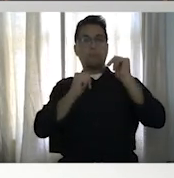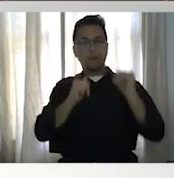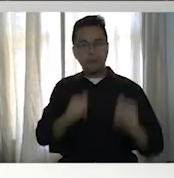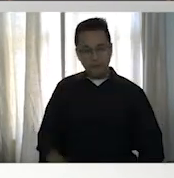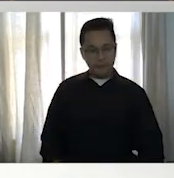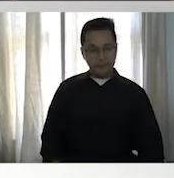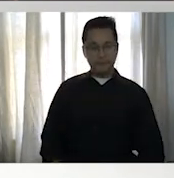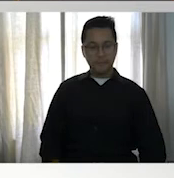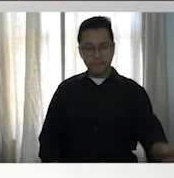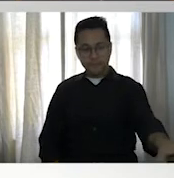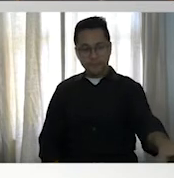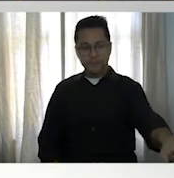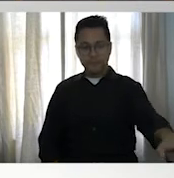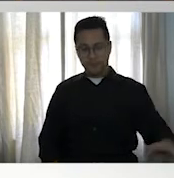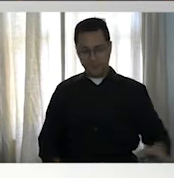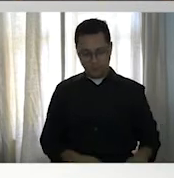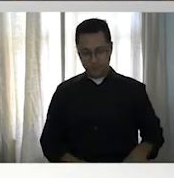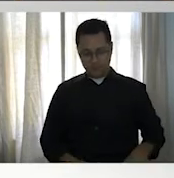my notes. Oh.